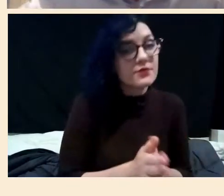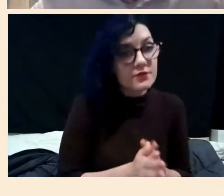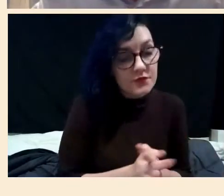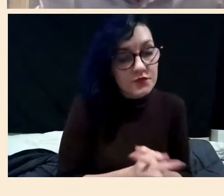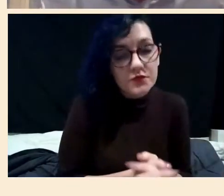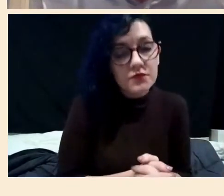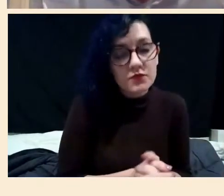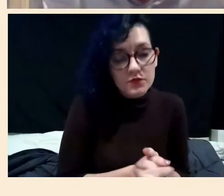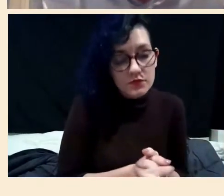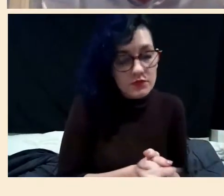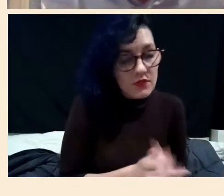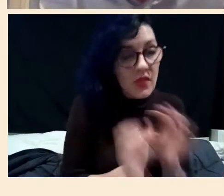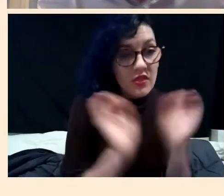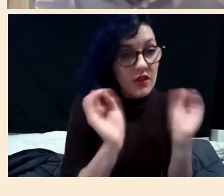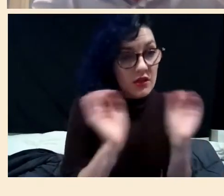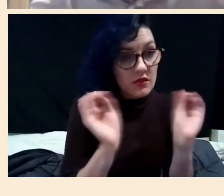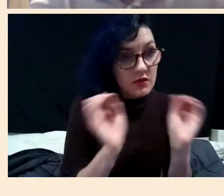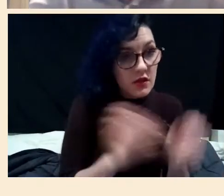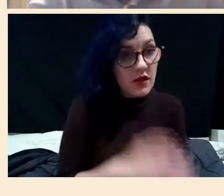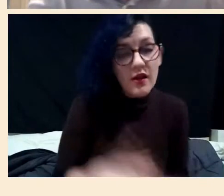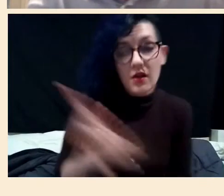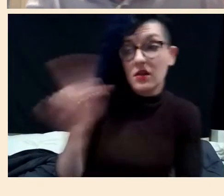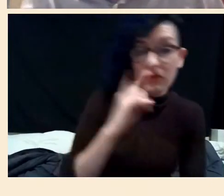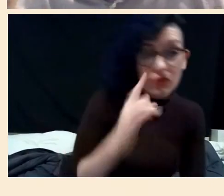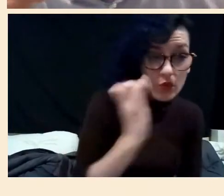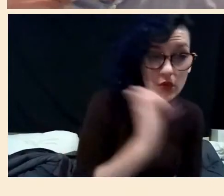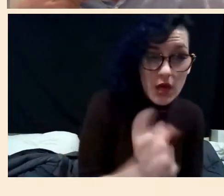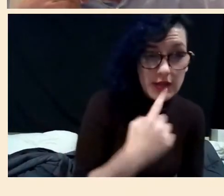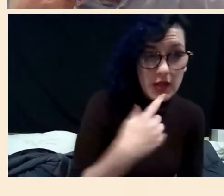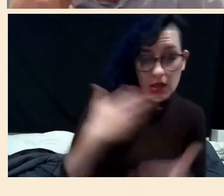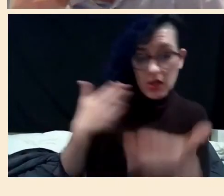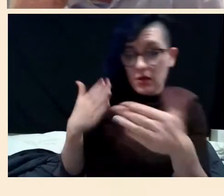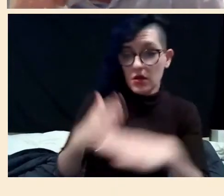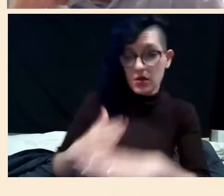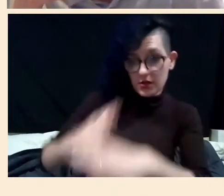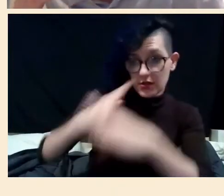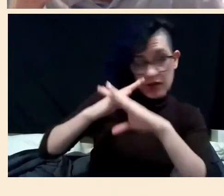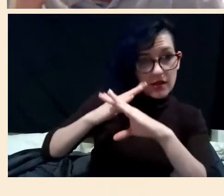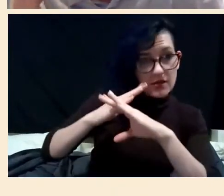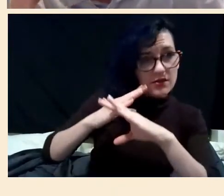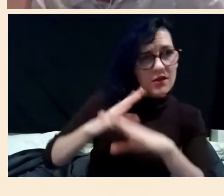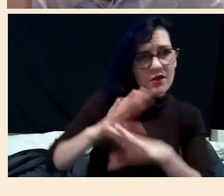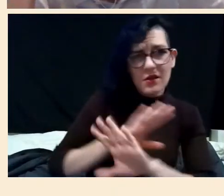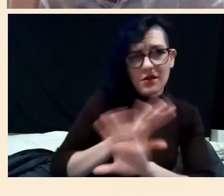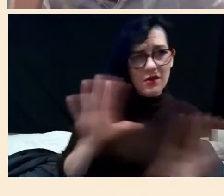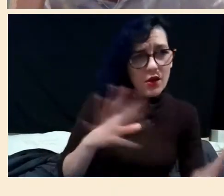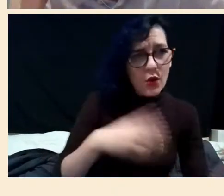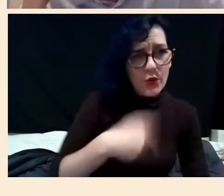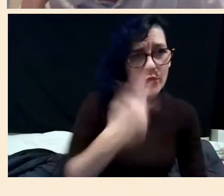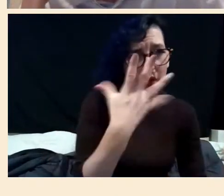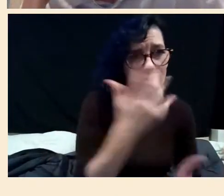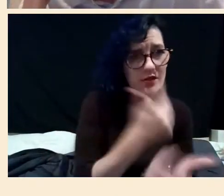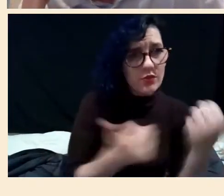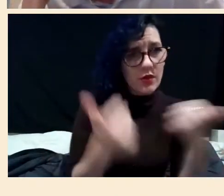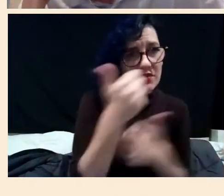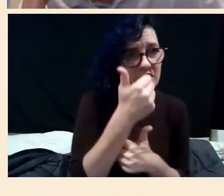form. And peaceful transfer of power, I sure hope that we can continue that tradition as Americans and have that peaceful transfer of power, or hope